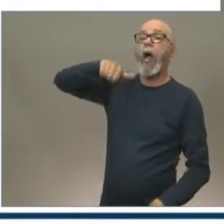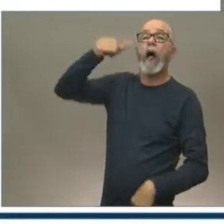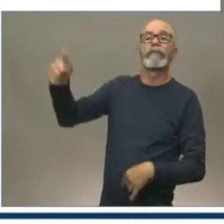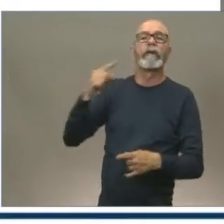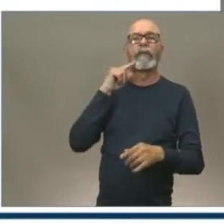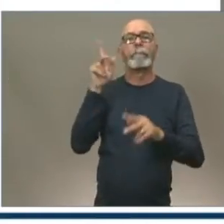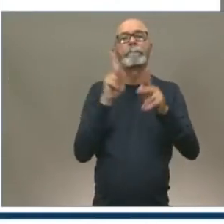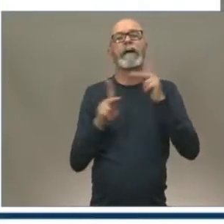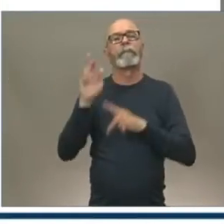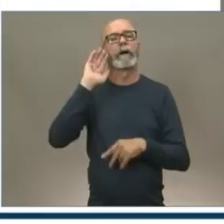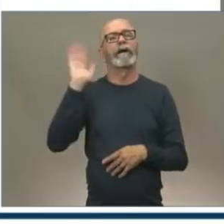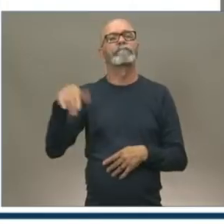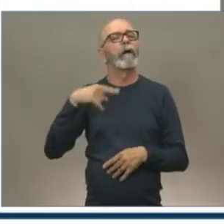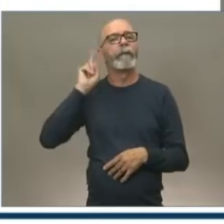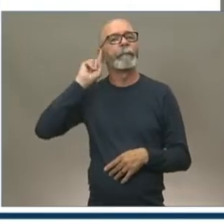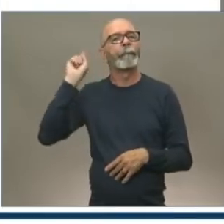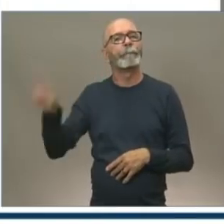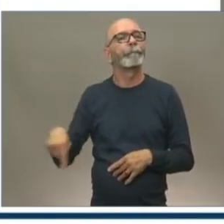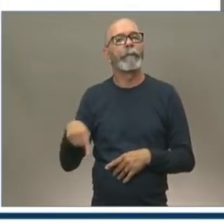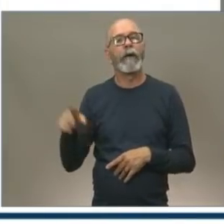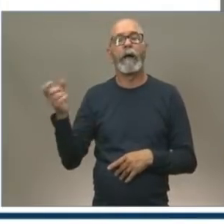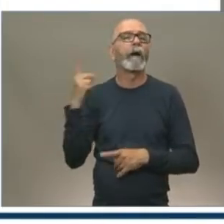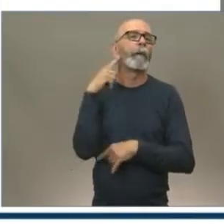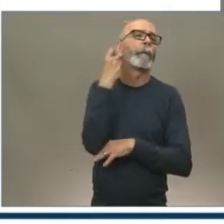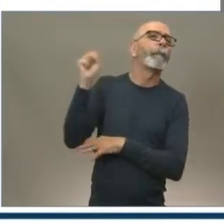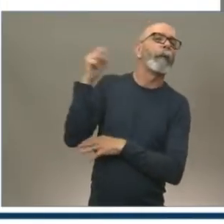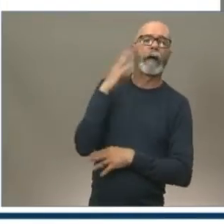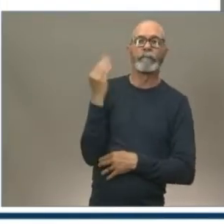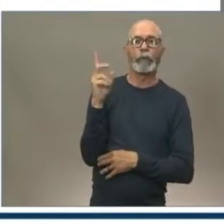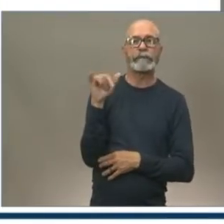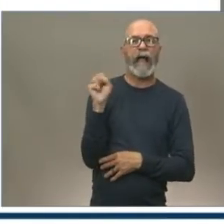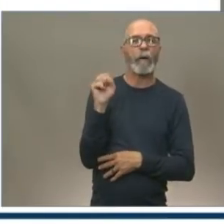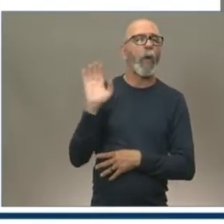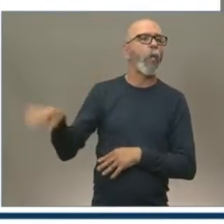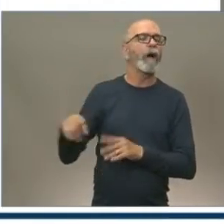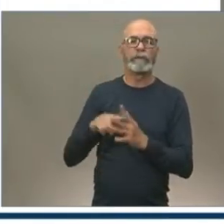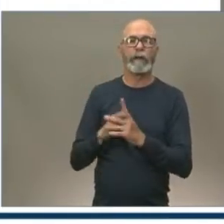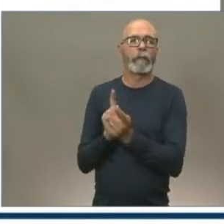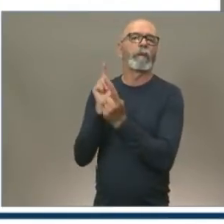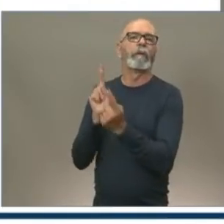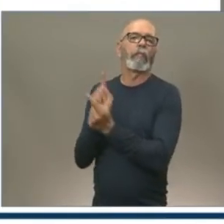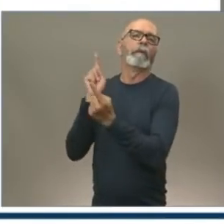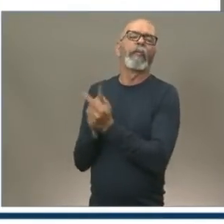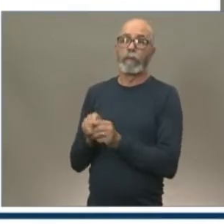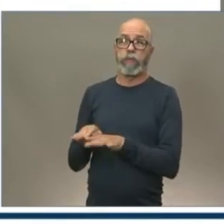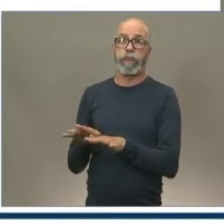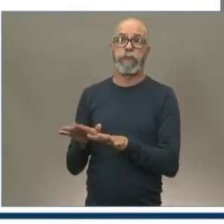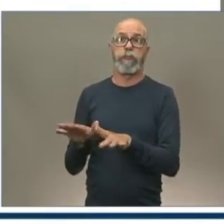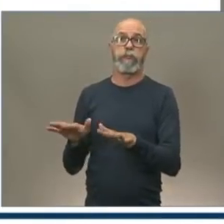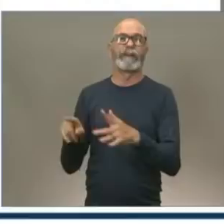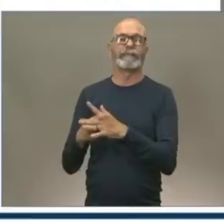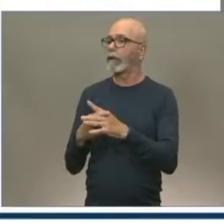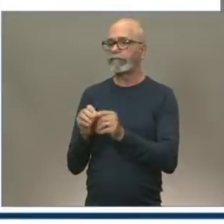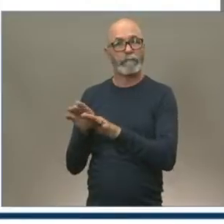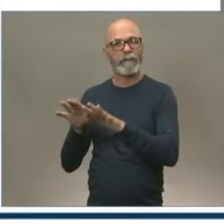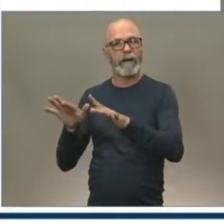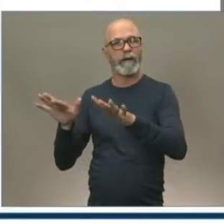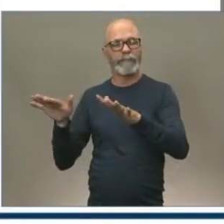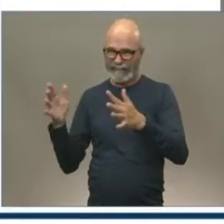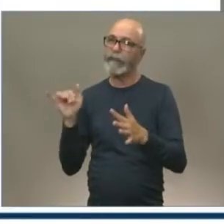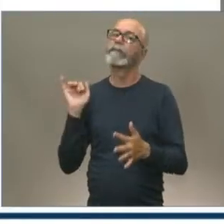following the quarantine or and then they're spreading it out, and then we get, as we're seeing now, these little clusters that are much more concerning to